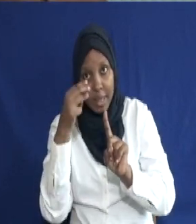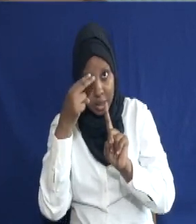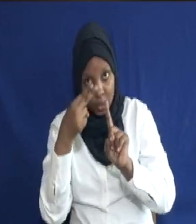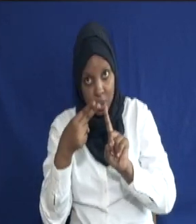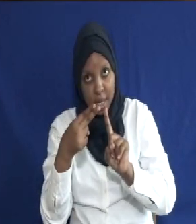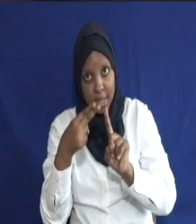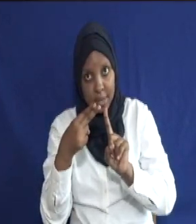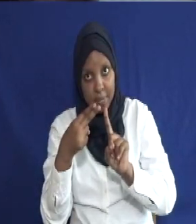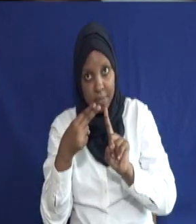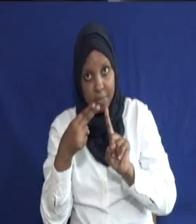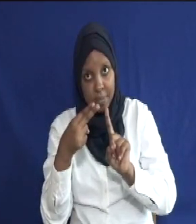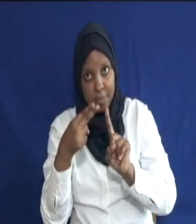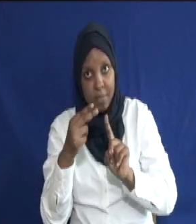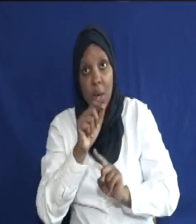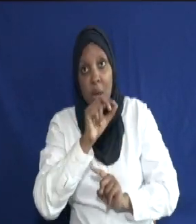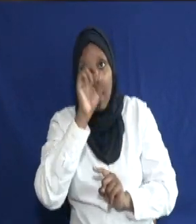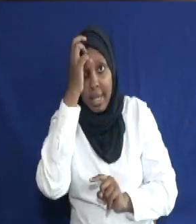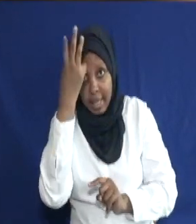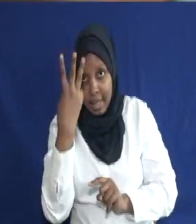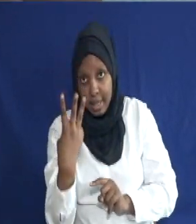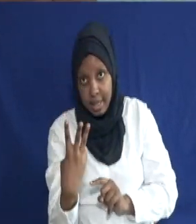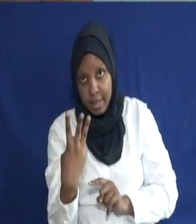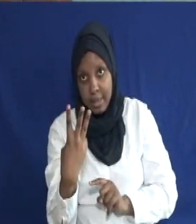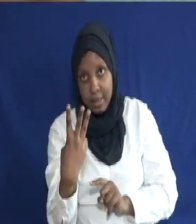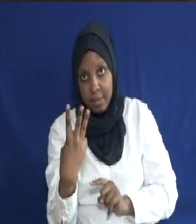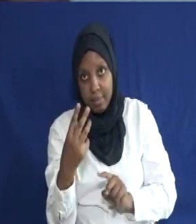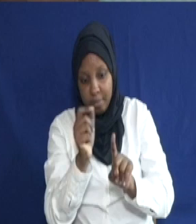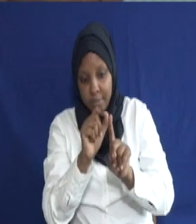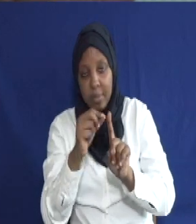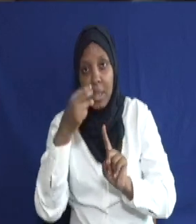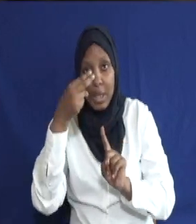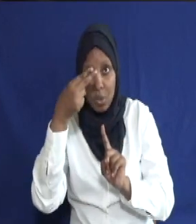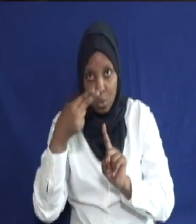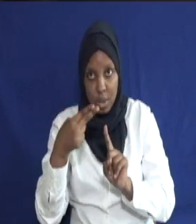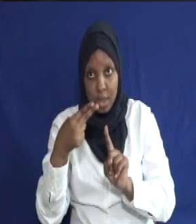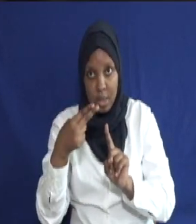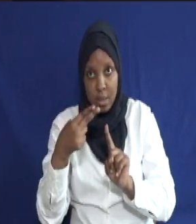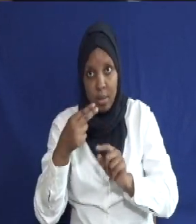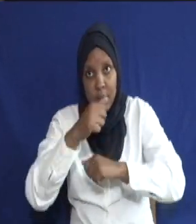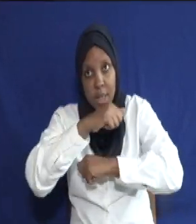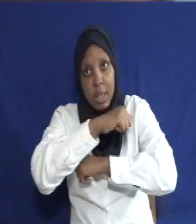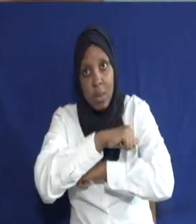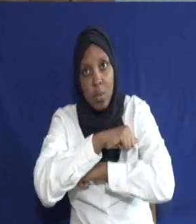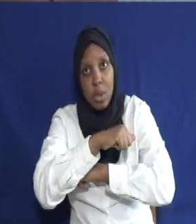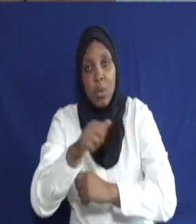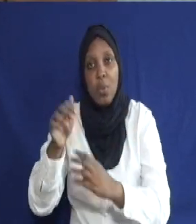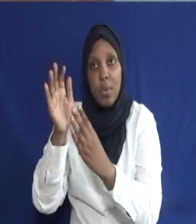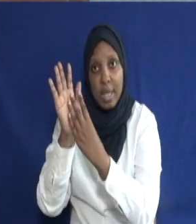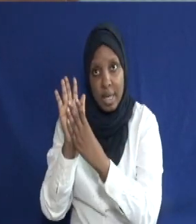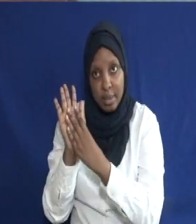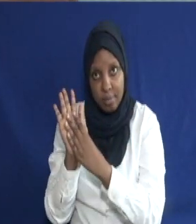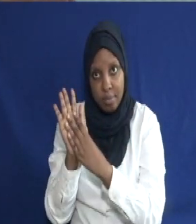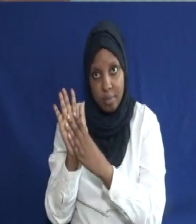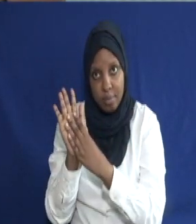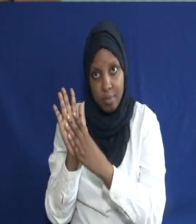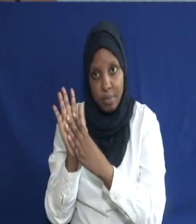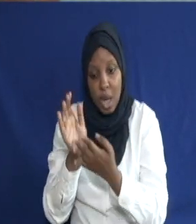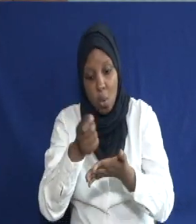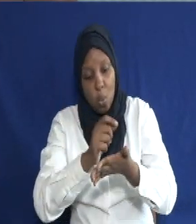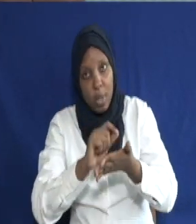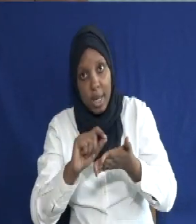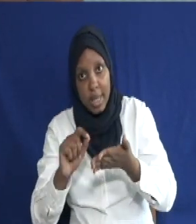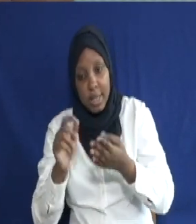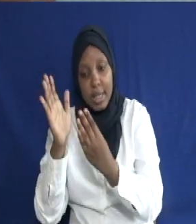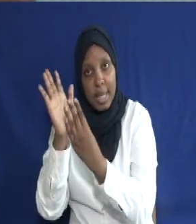3 squared is equal to 9. So we write 9 here in exponential form. So